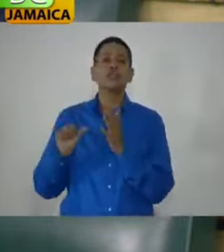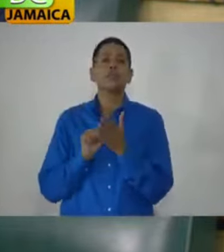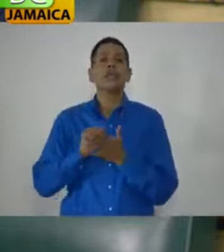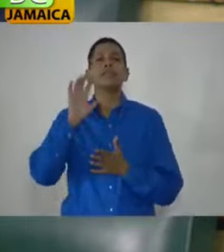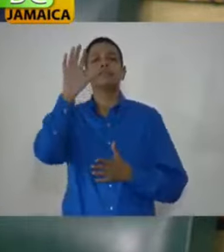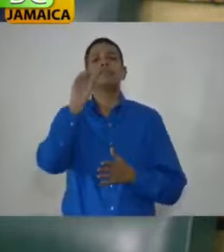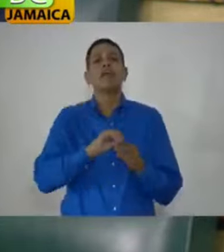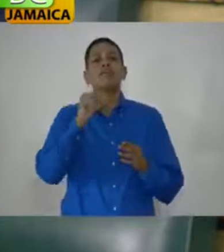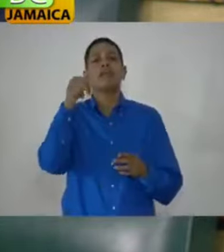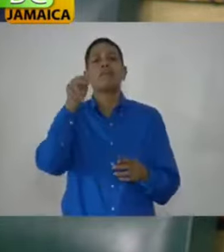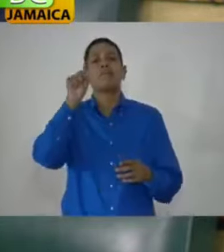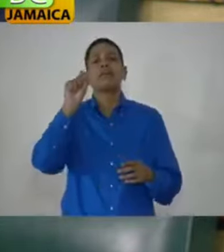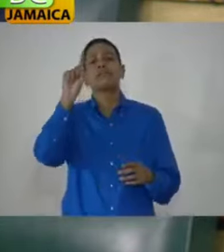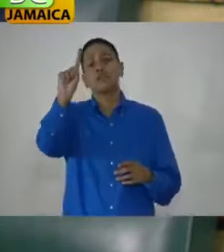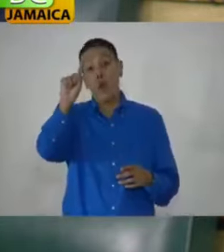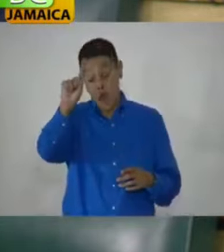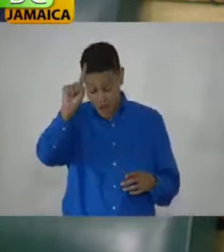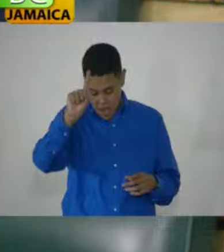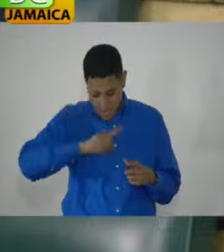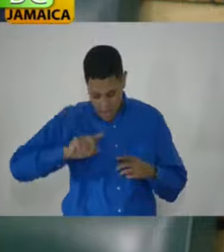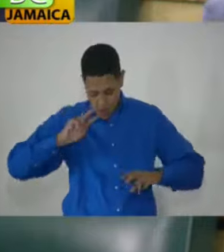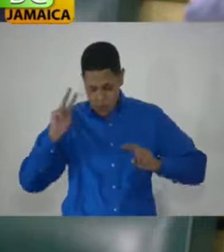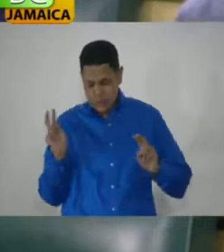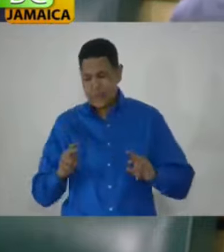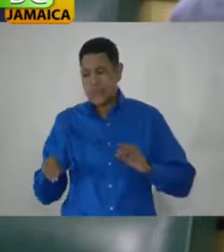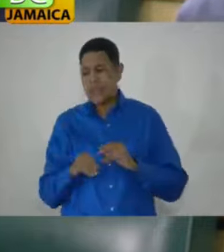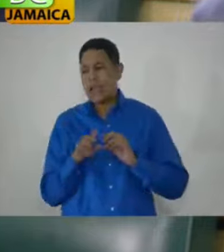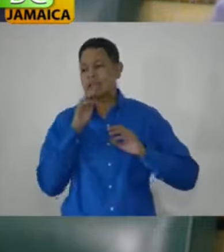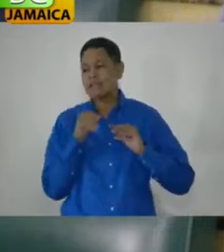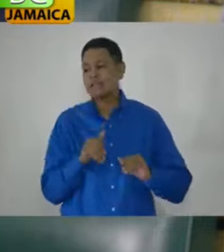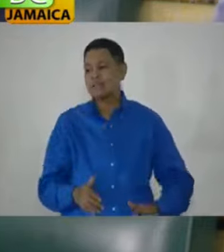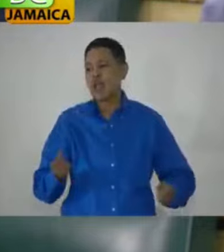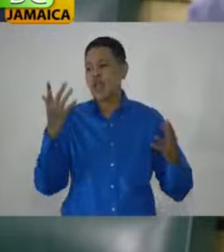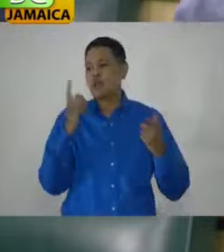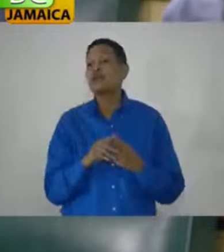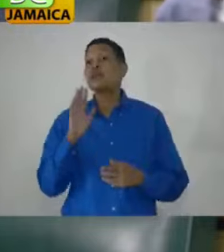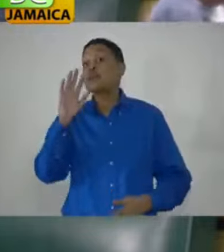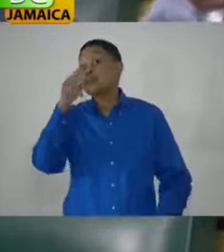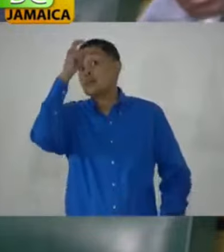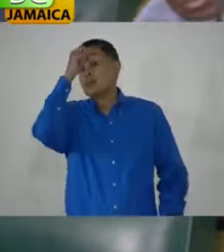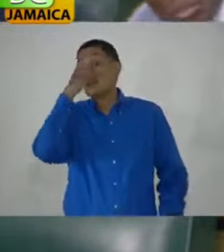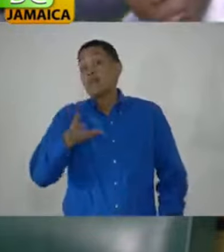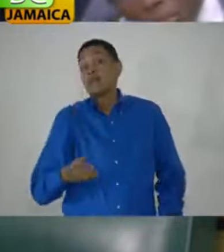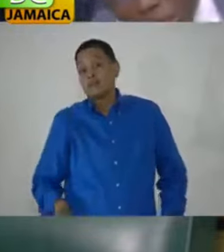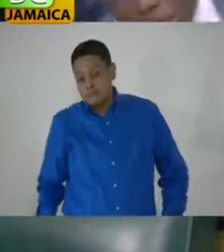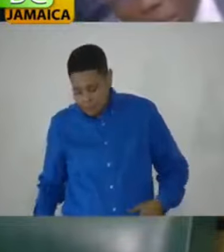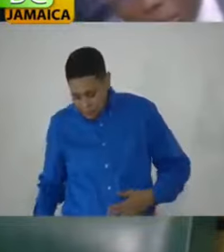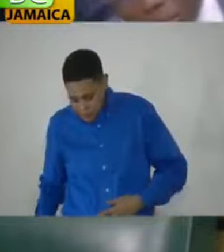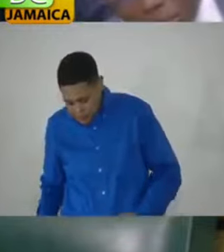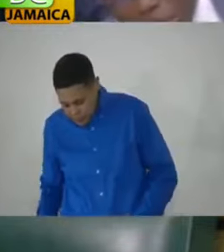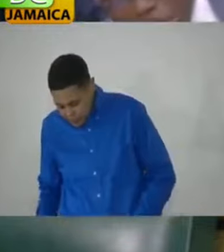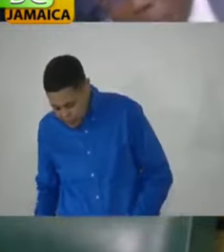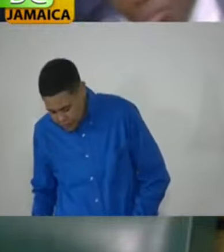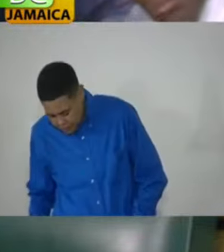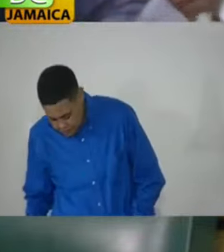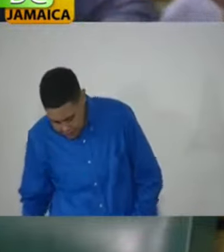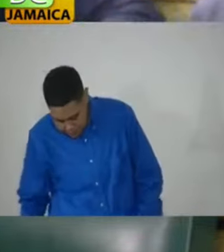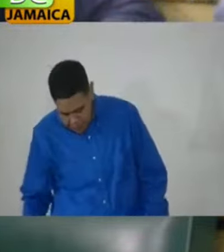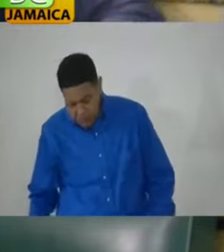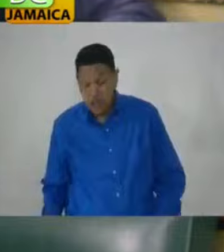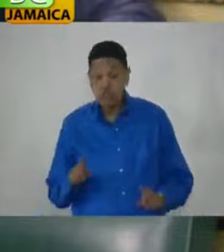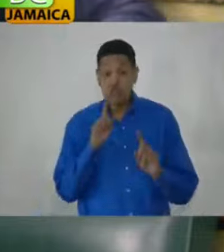in Appendix 1, and he will see the spending. By the way, Madam Speaker, reporting